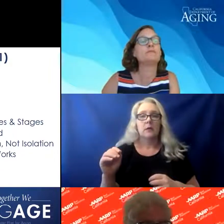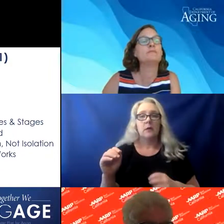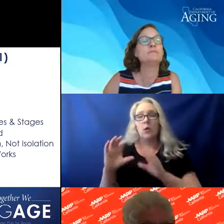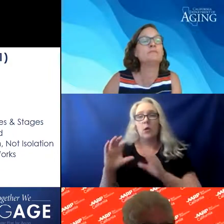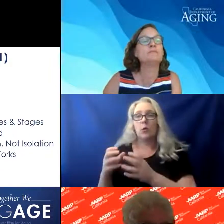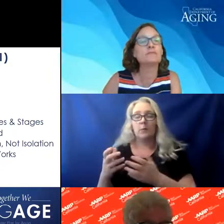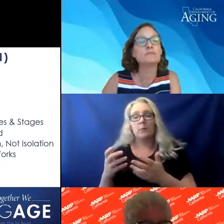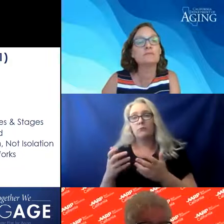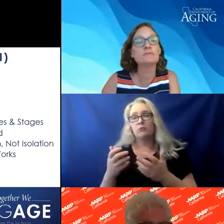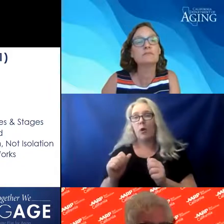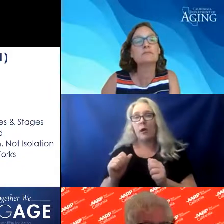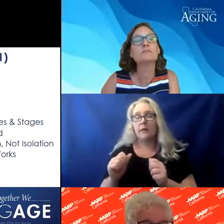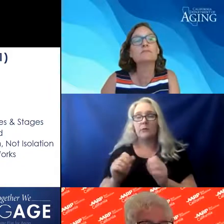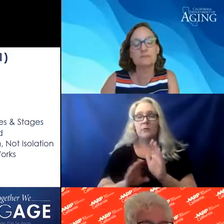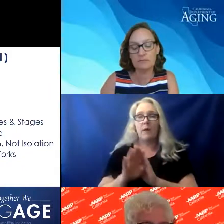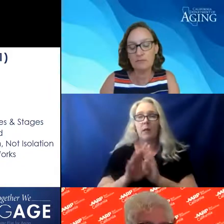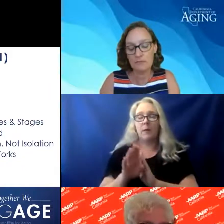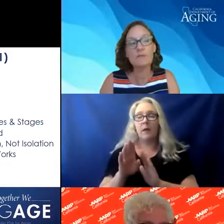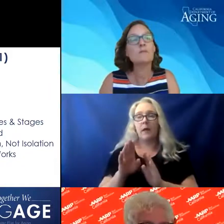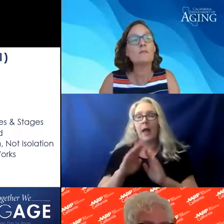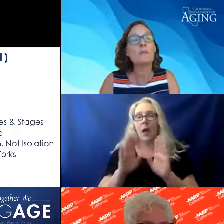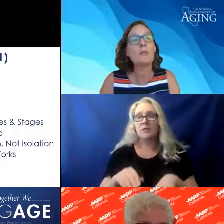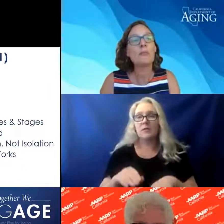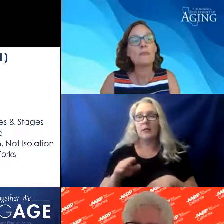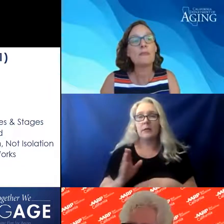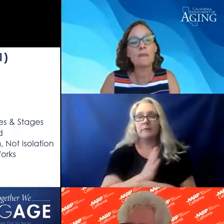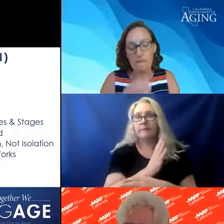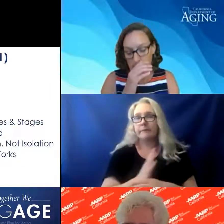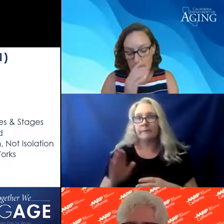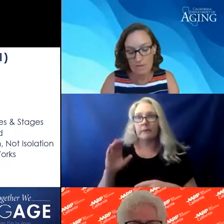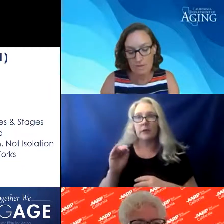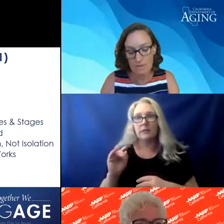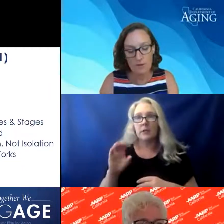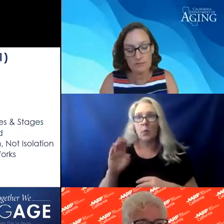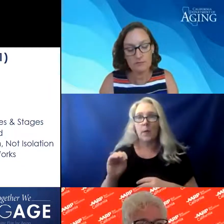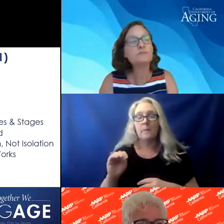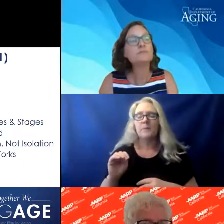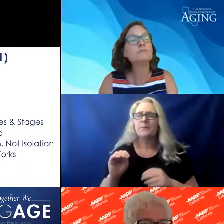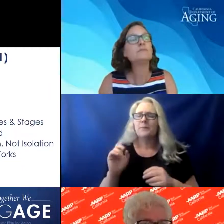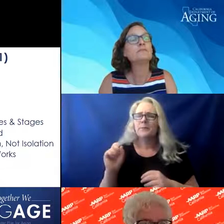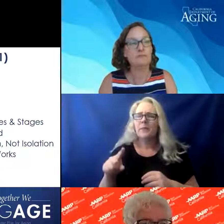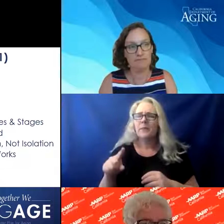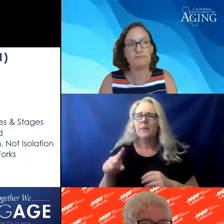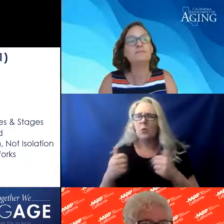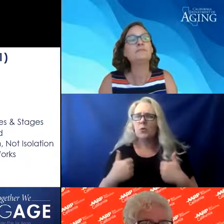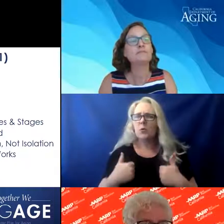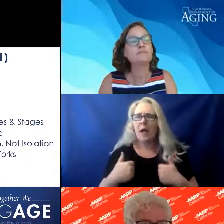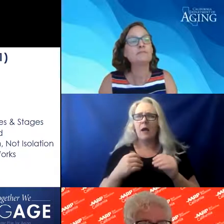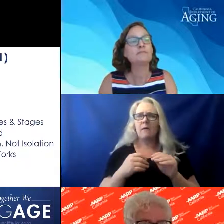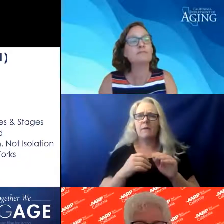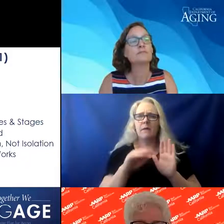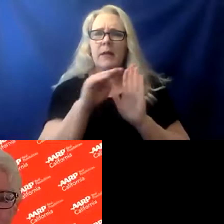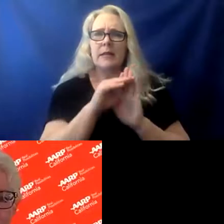developing a housing continuum, all of those things. Is it possible to get a list of those, like a